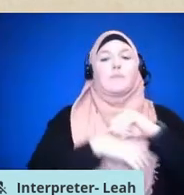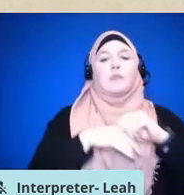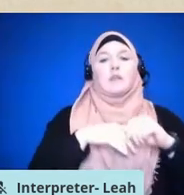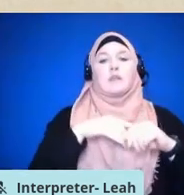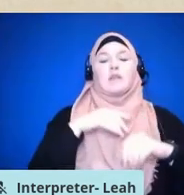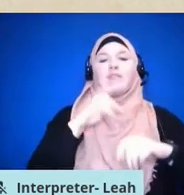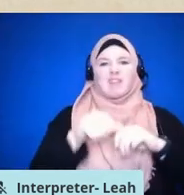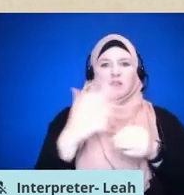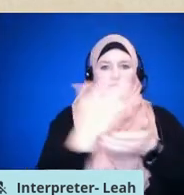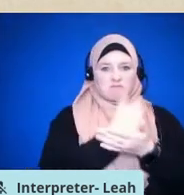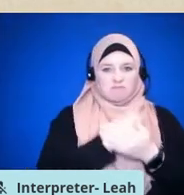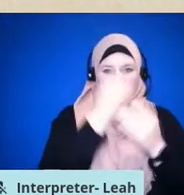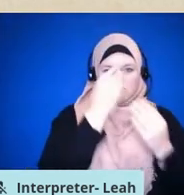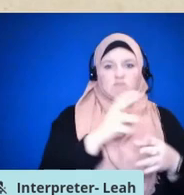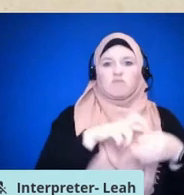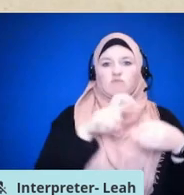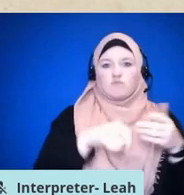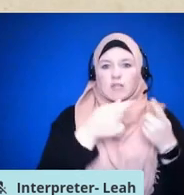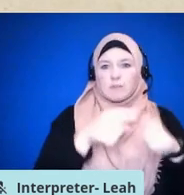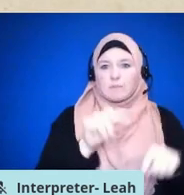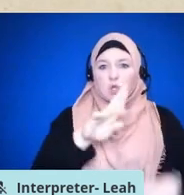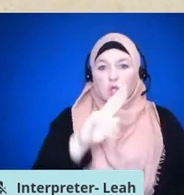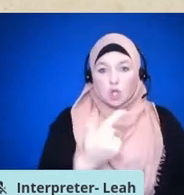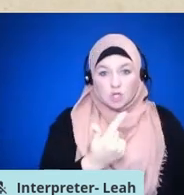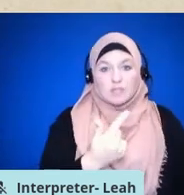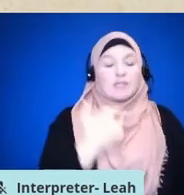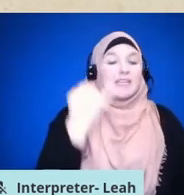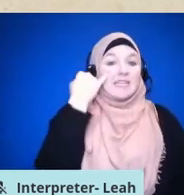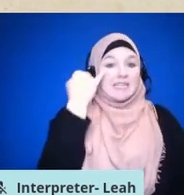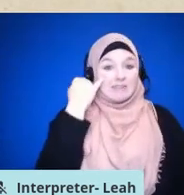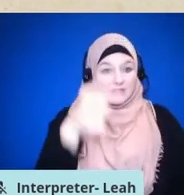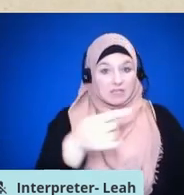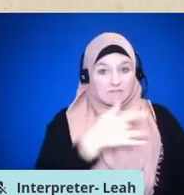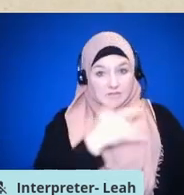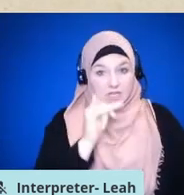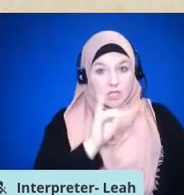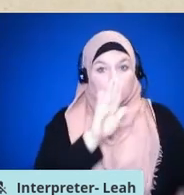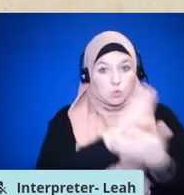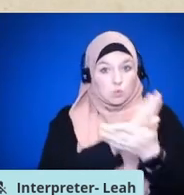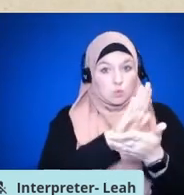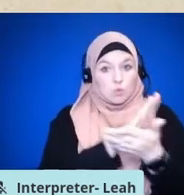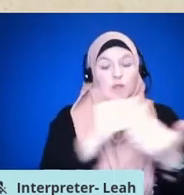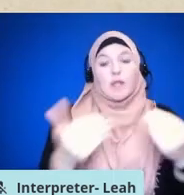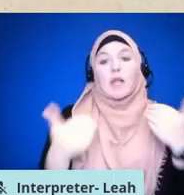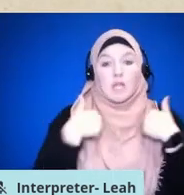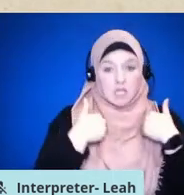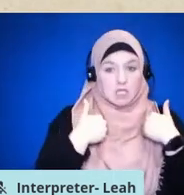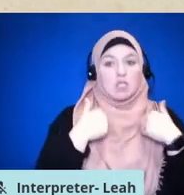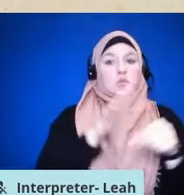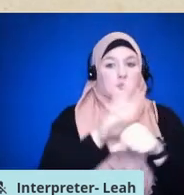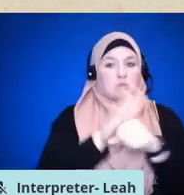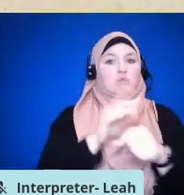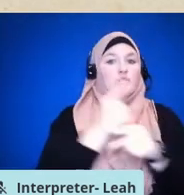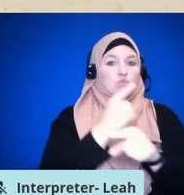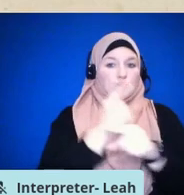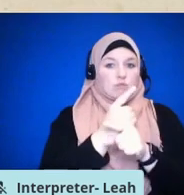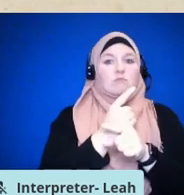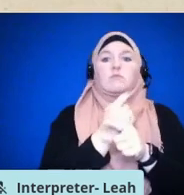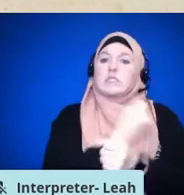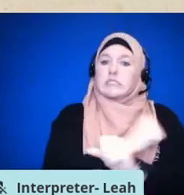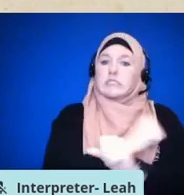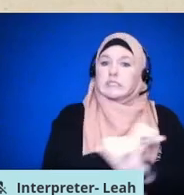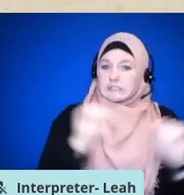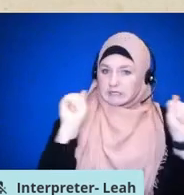the question that if they think that school has adequate safety measures to ensure